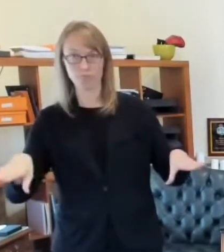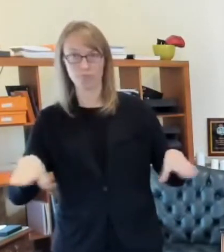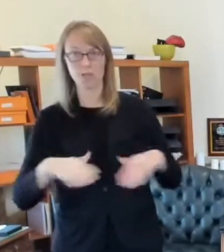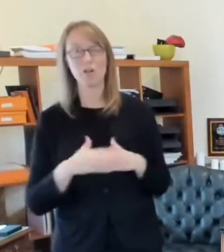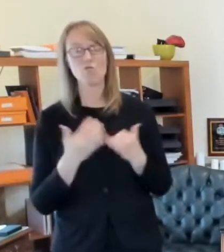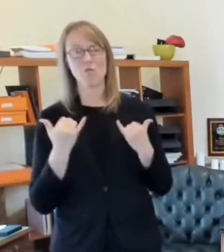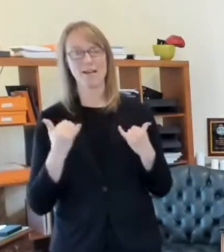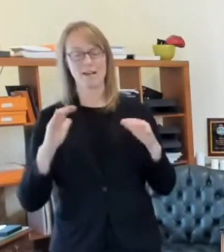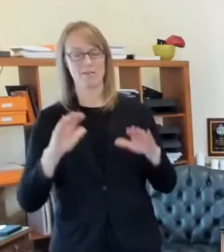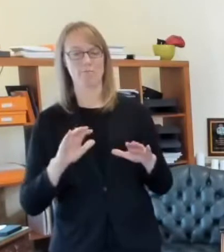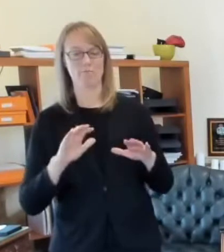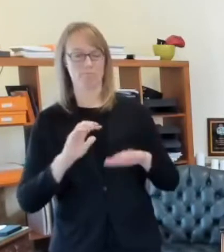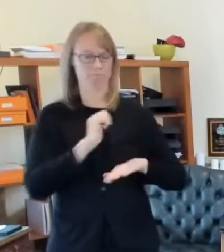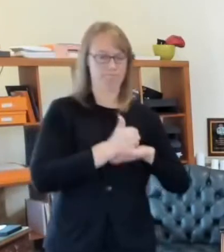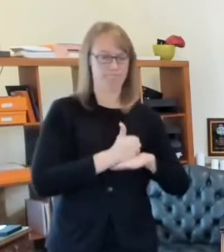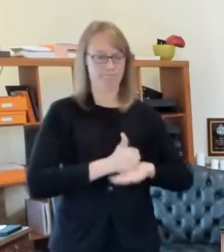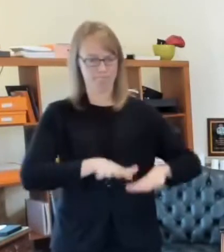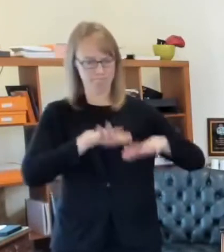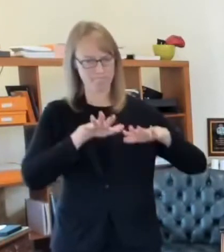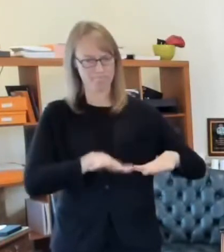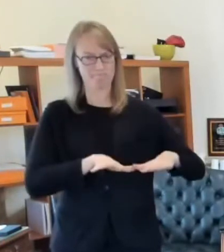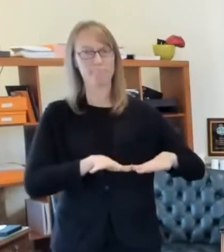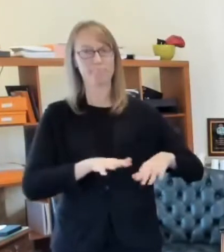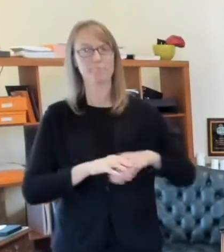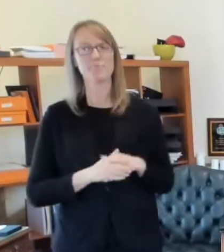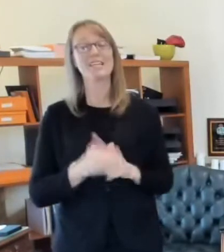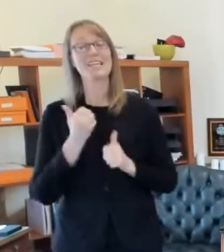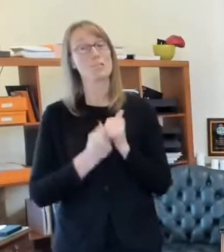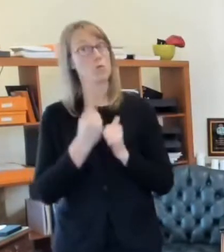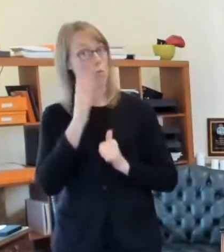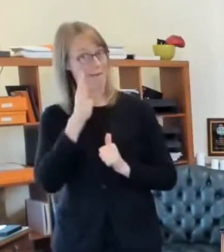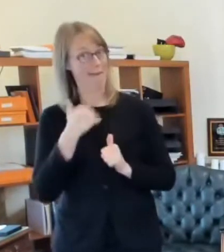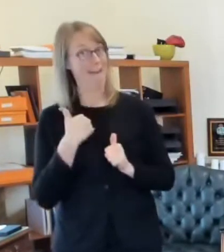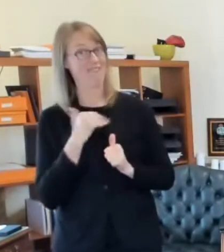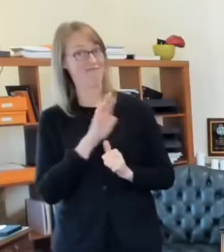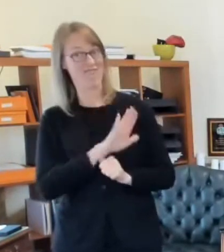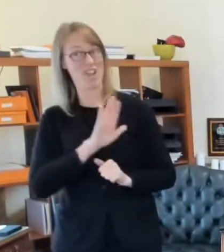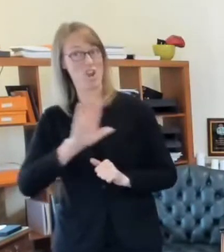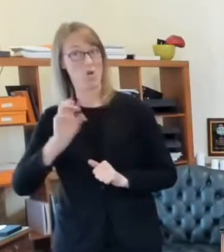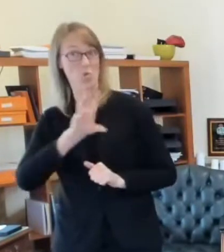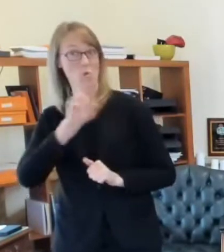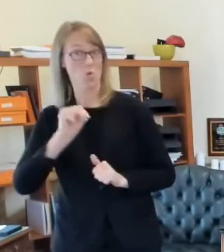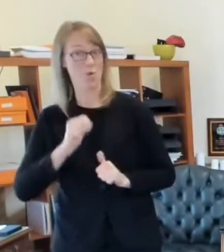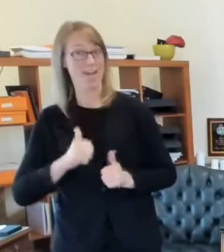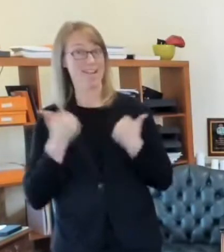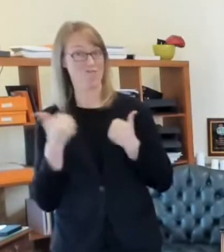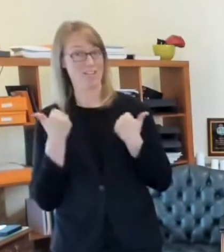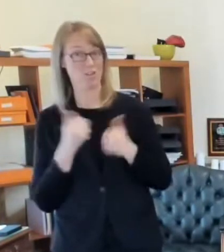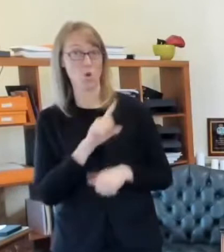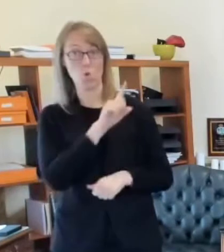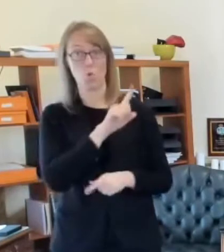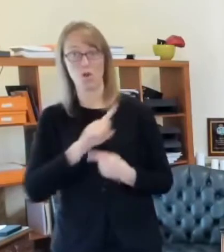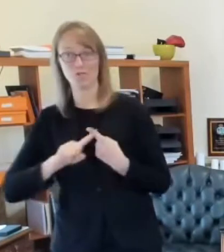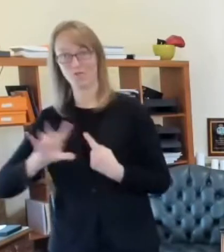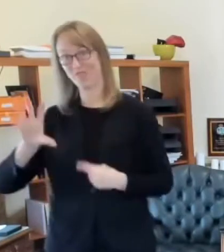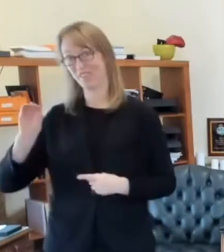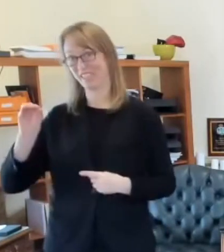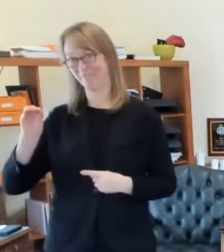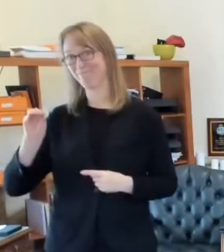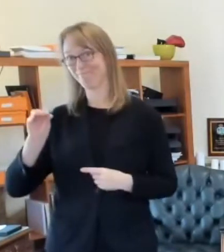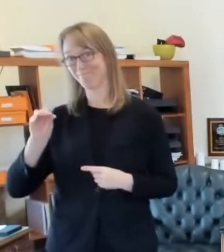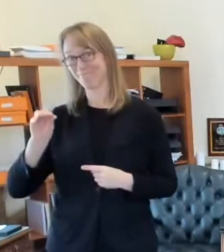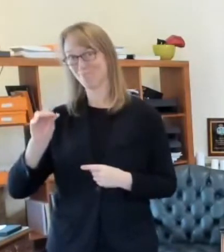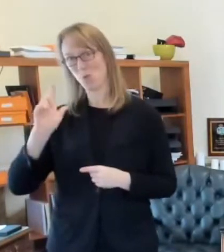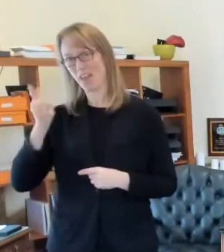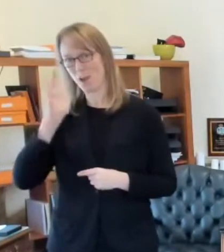And each one of them will end up with an address. They'll be numbered 1 through 50. Ultimately, it'll be 50. And so sort